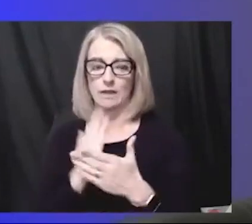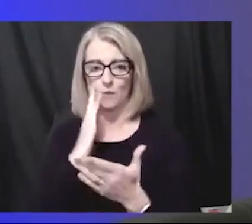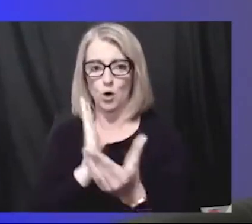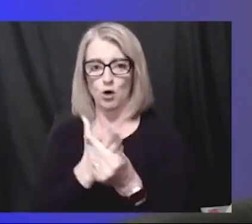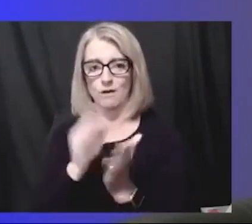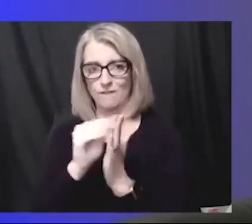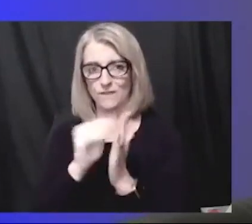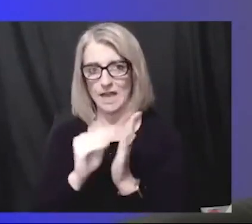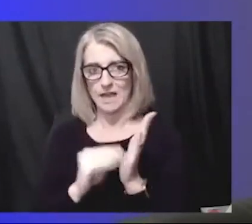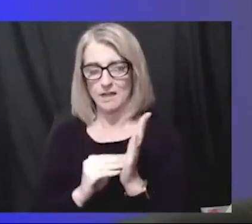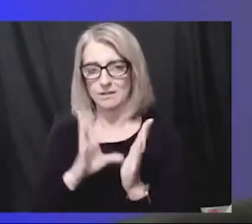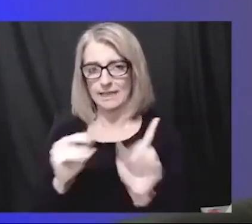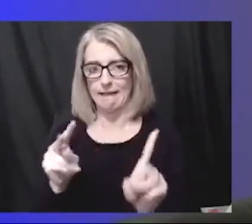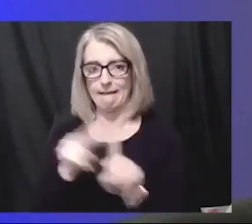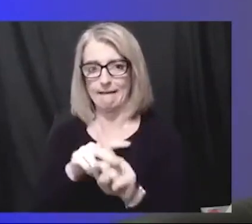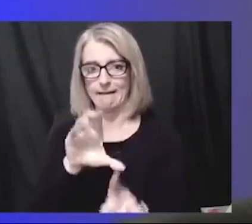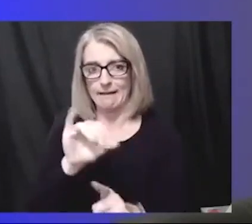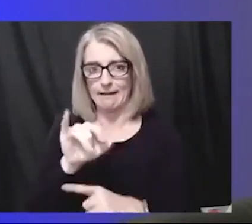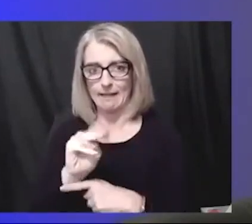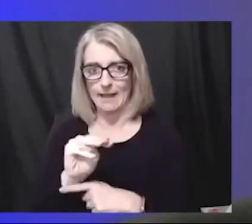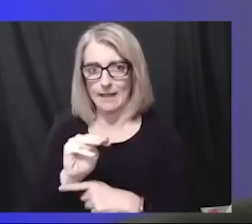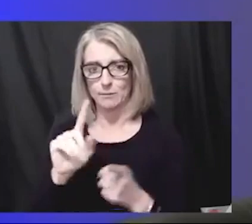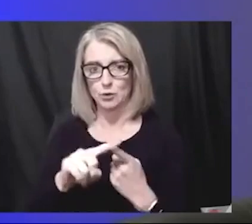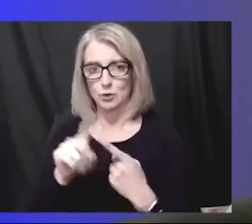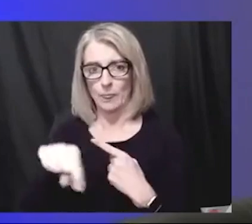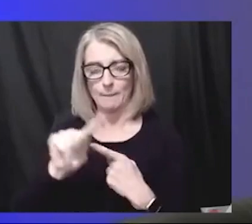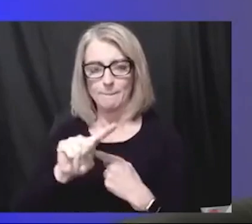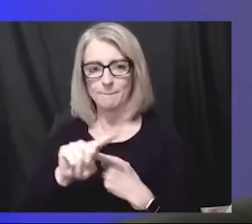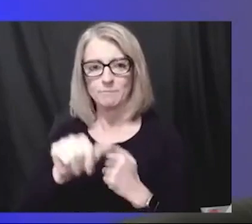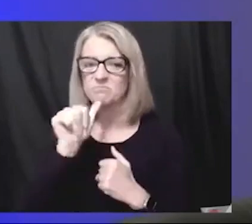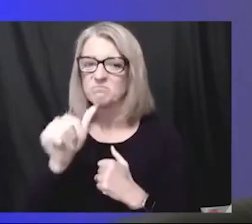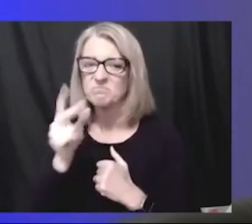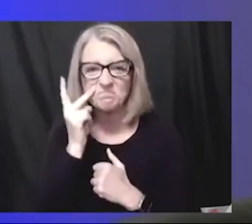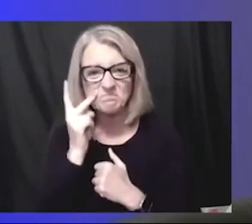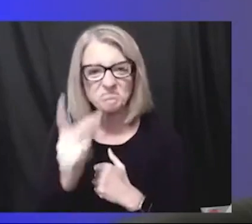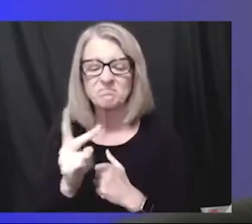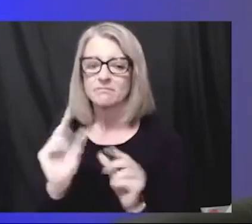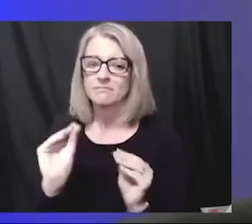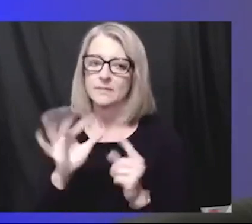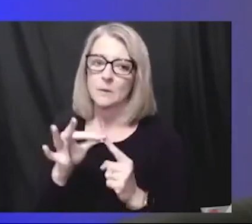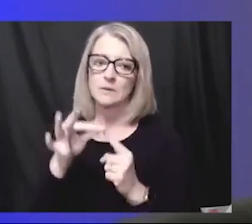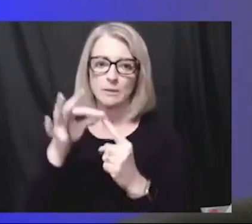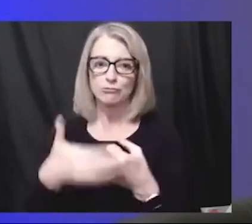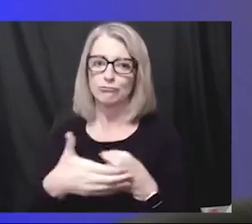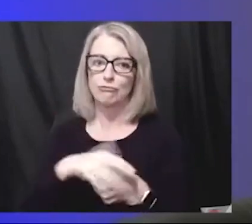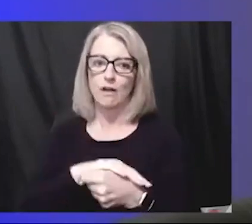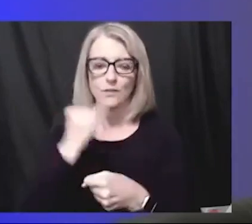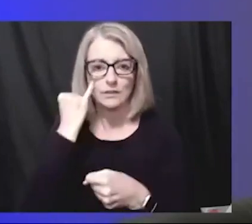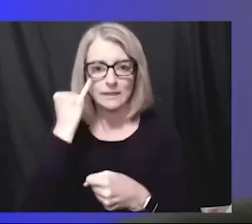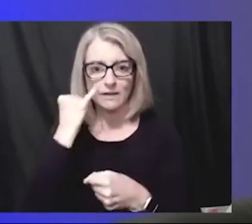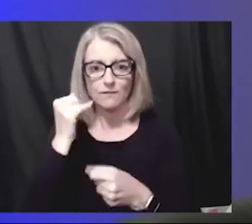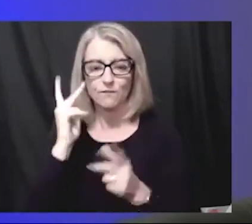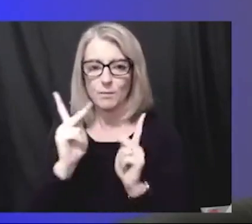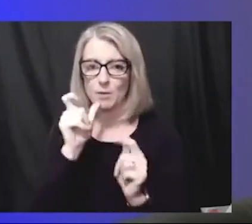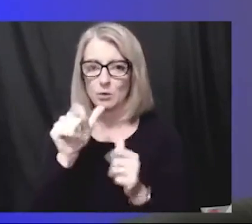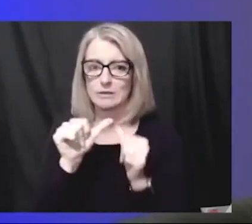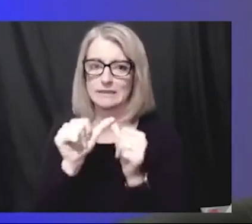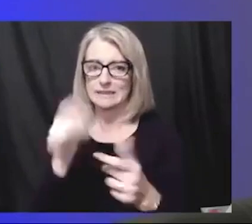to have any special coverage for long haulers. We actually have a couple new ICD-10 codes now that we